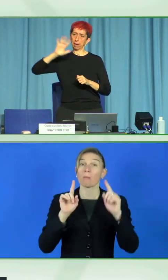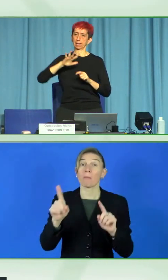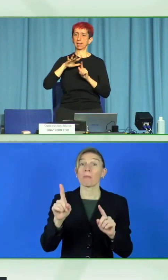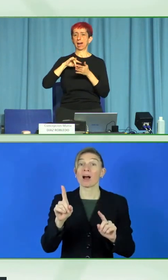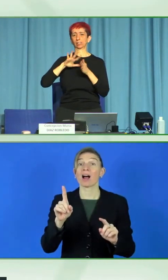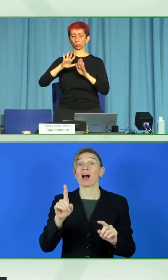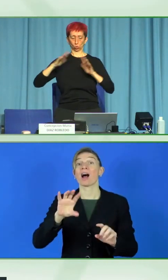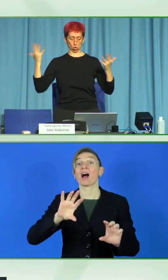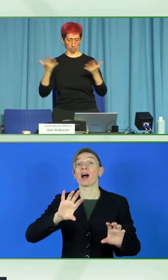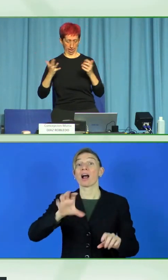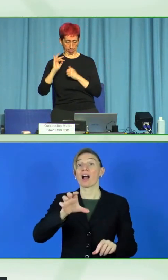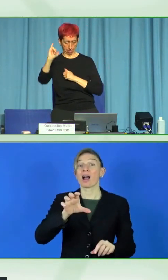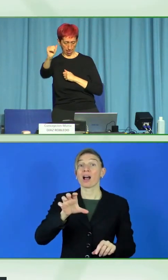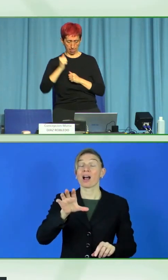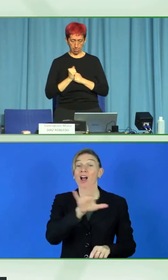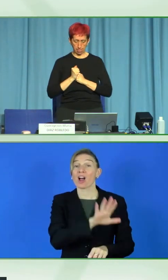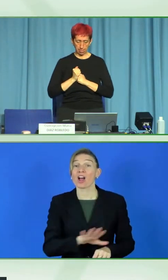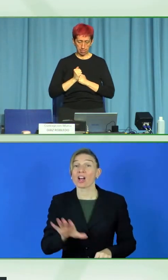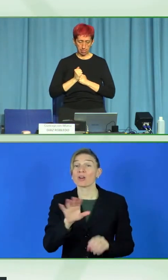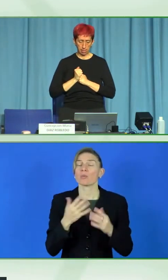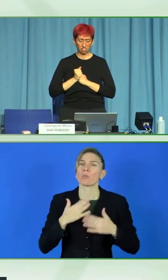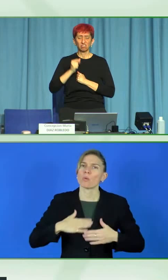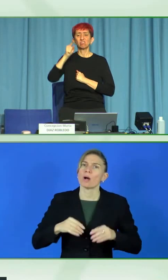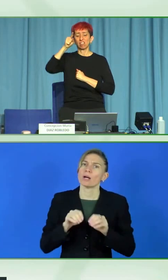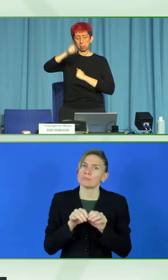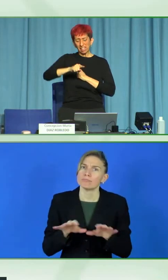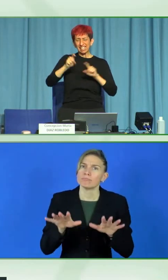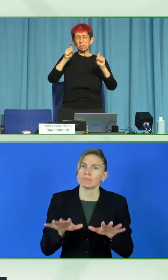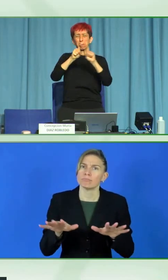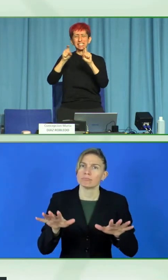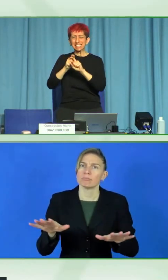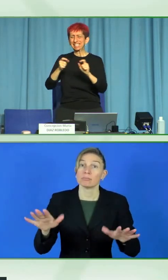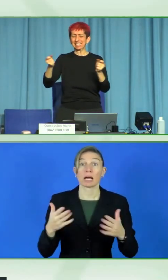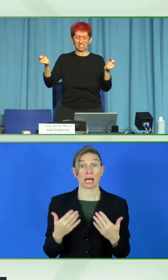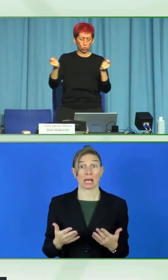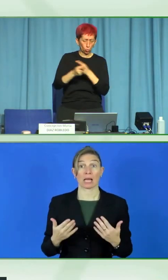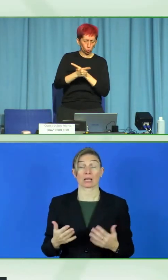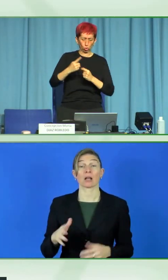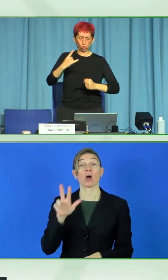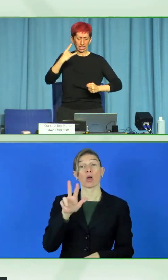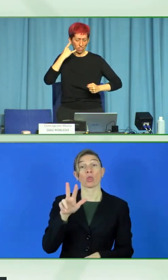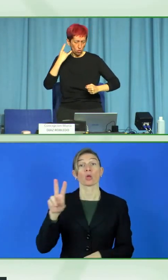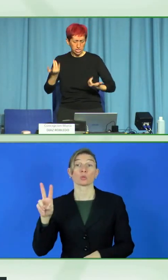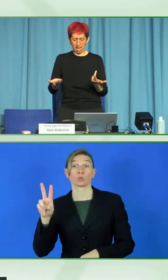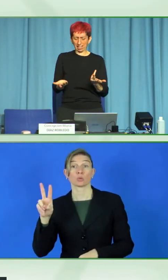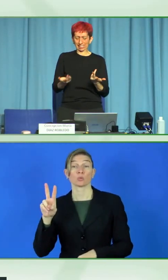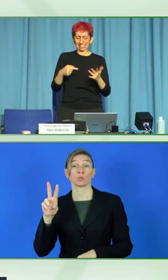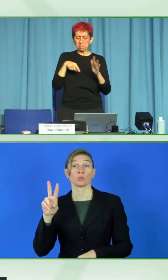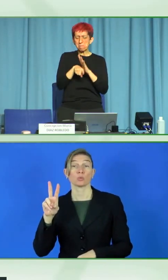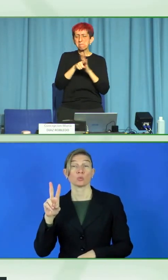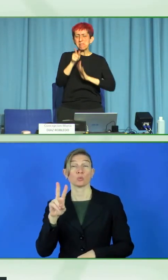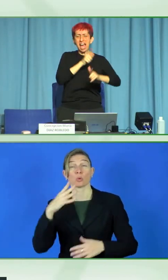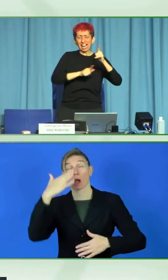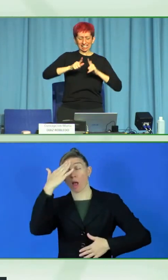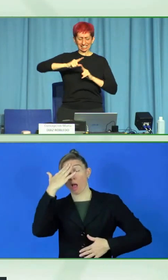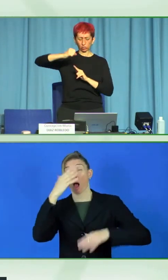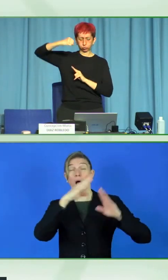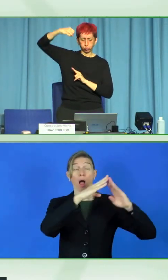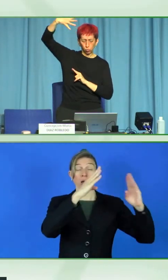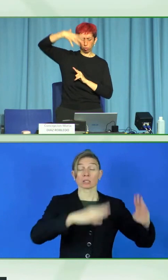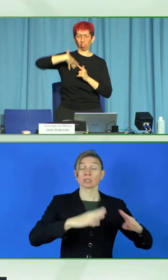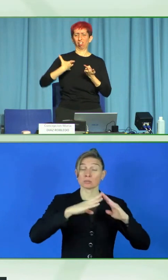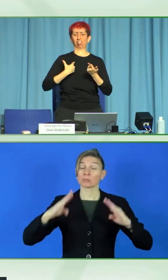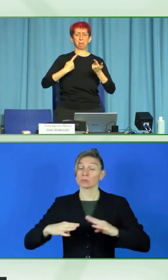Now we have more than 32 hospitals in Spain and in emergency rooms that are using